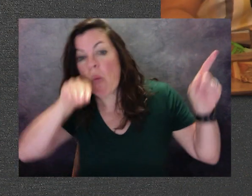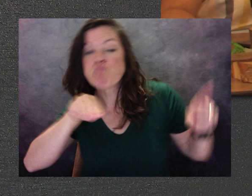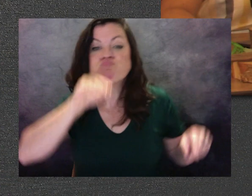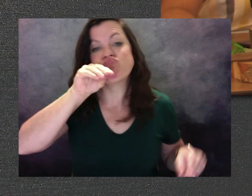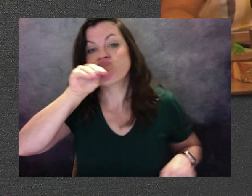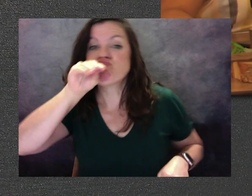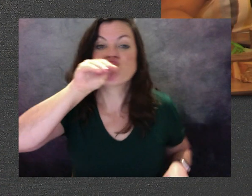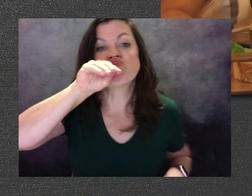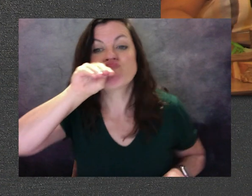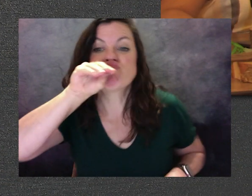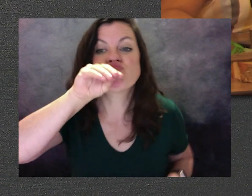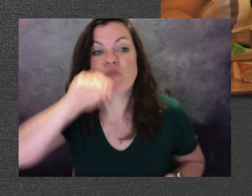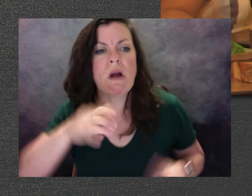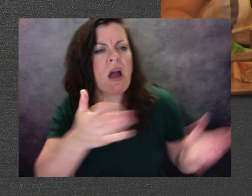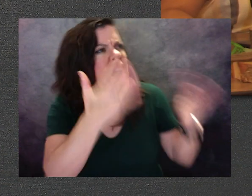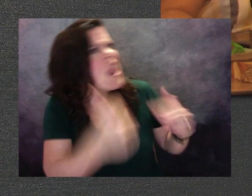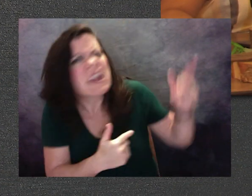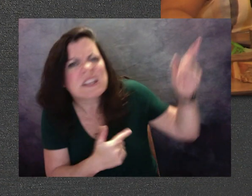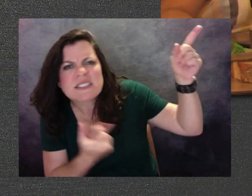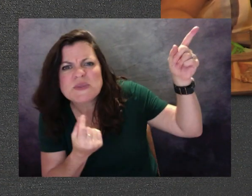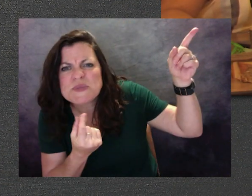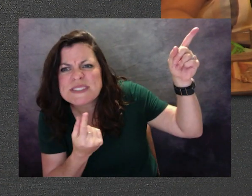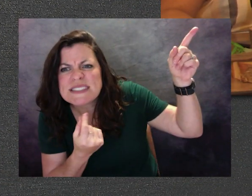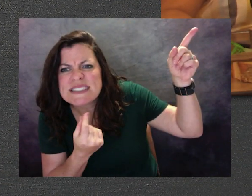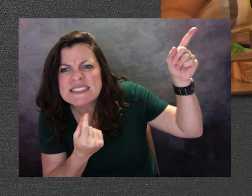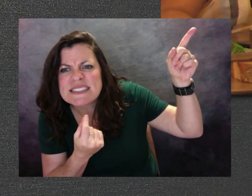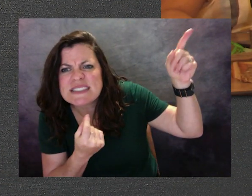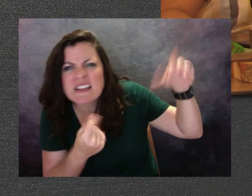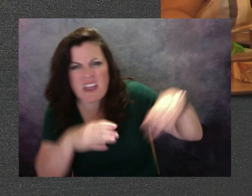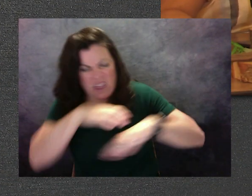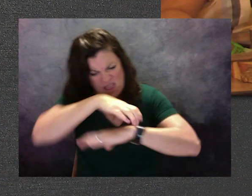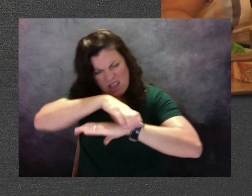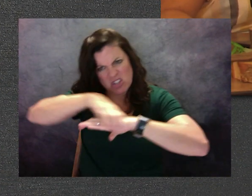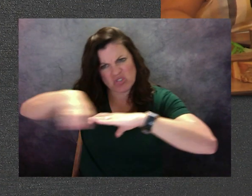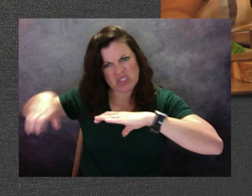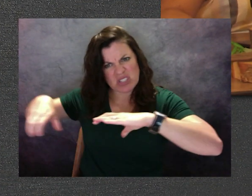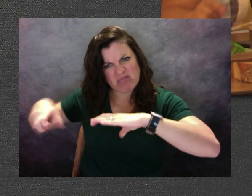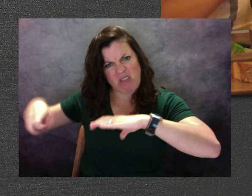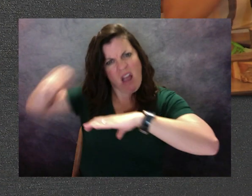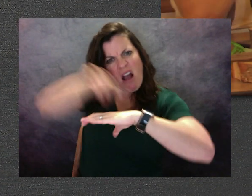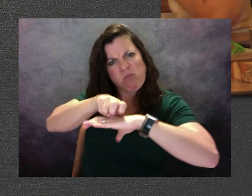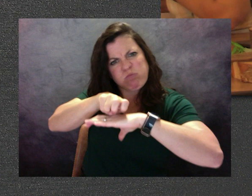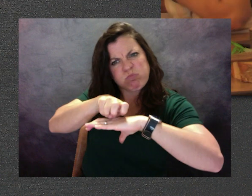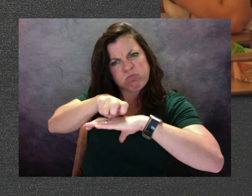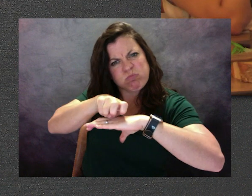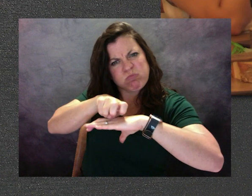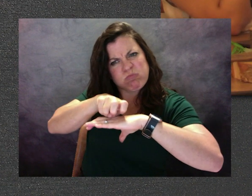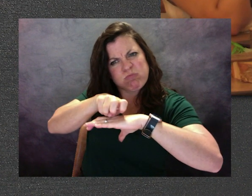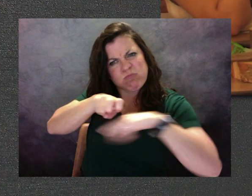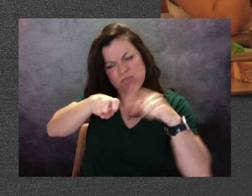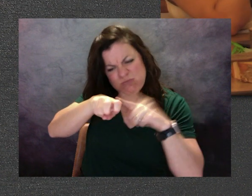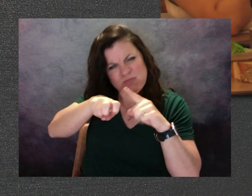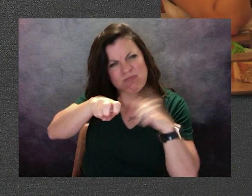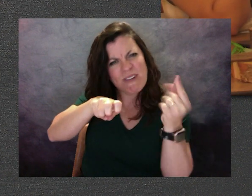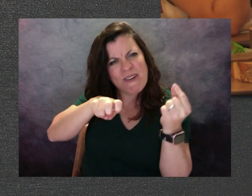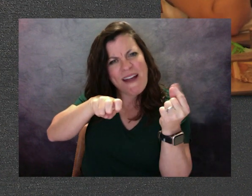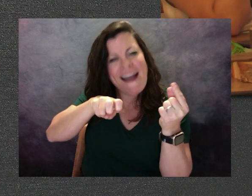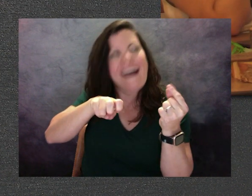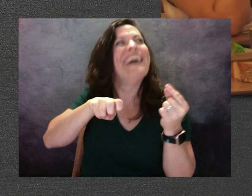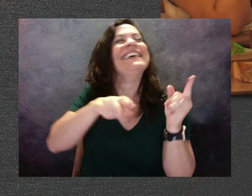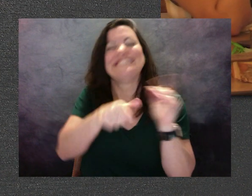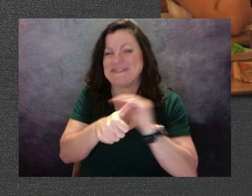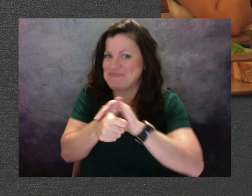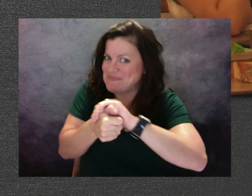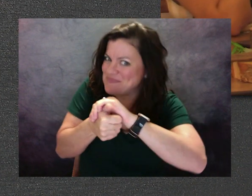tree trunk. What is that animal? A turtle. Good job. So, and then we have the otter